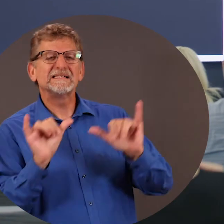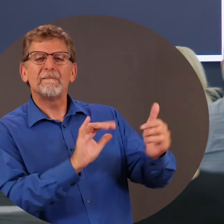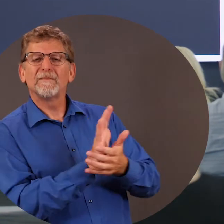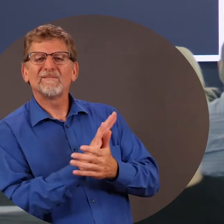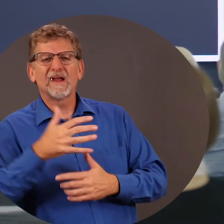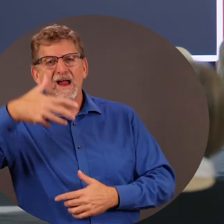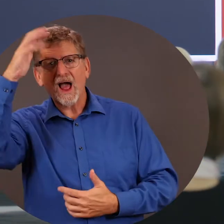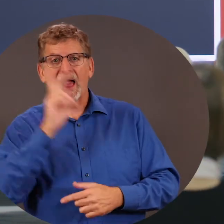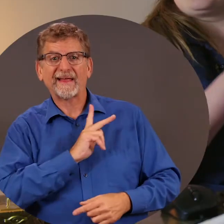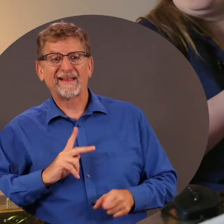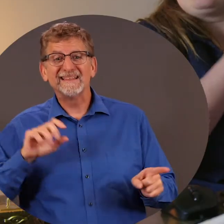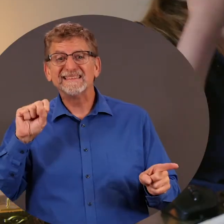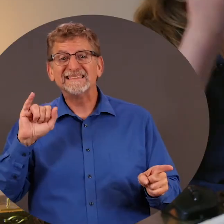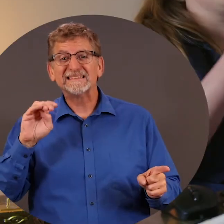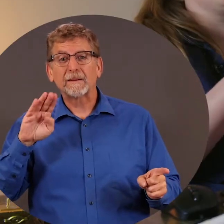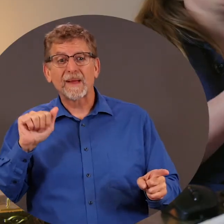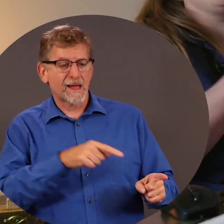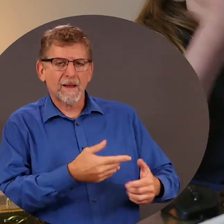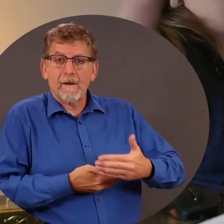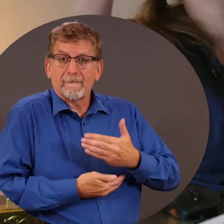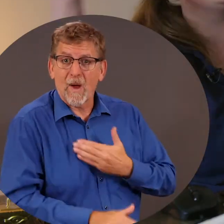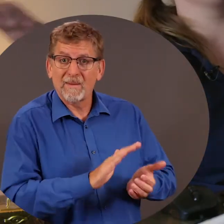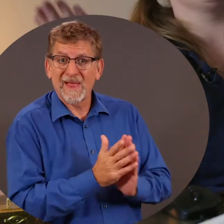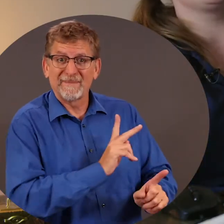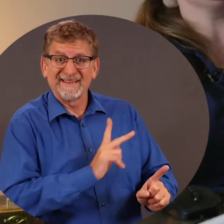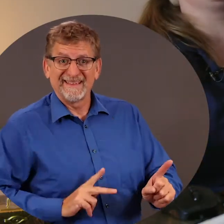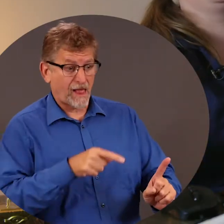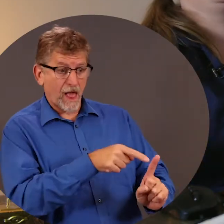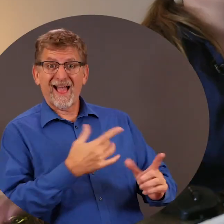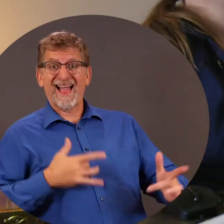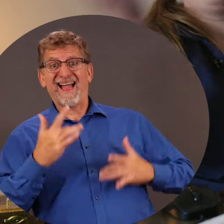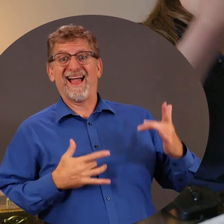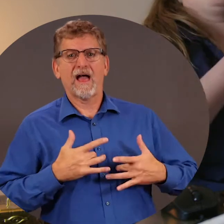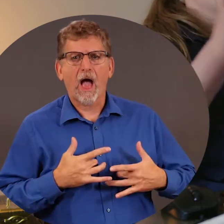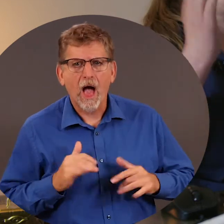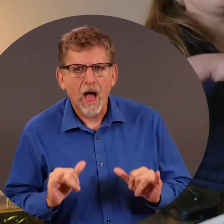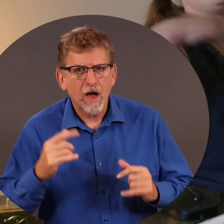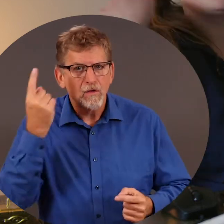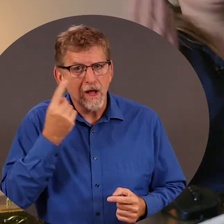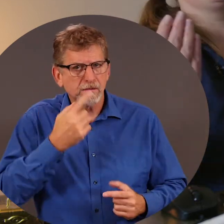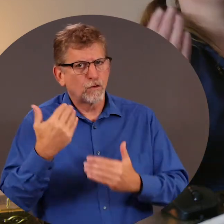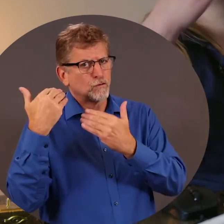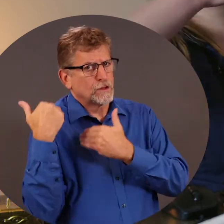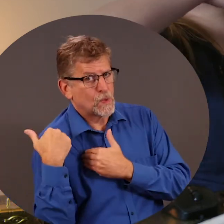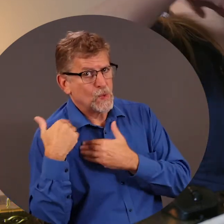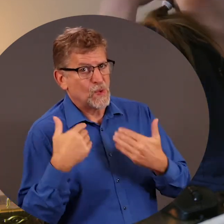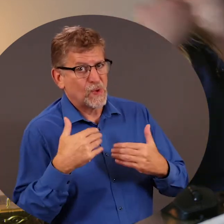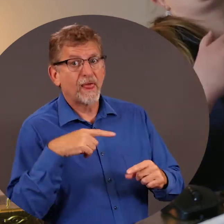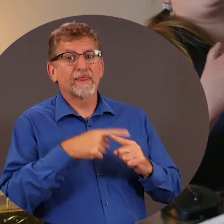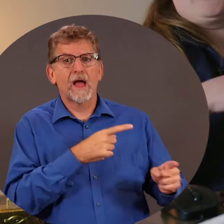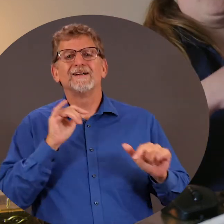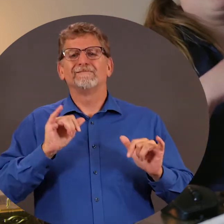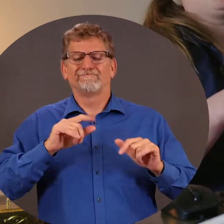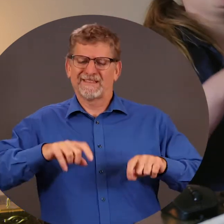possible. Like in The Lion King, Simba was born to be a king. He was excited and he